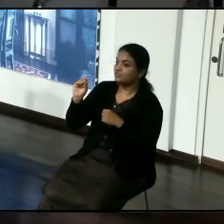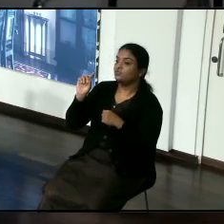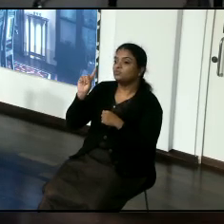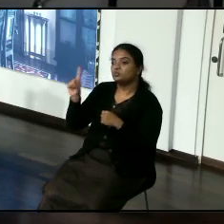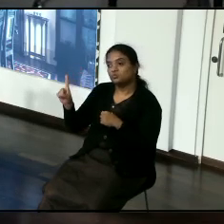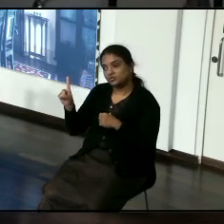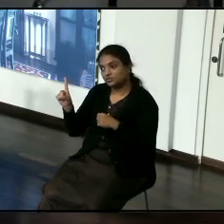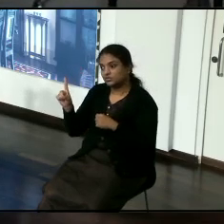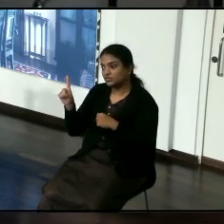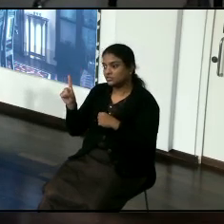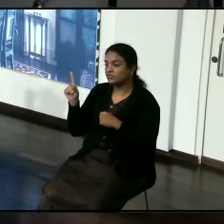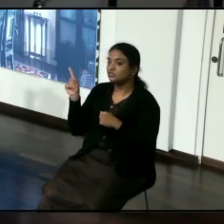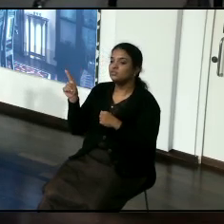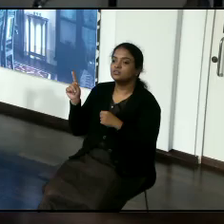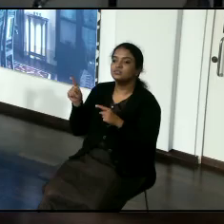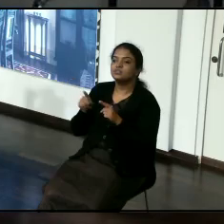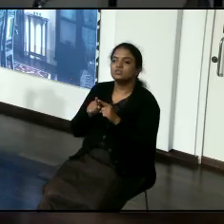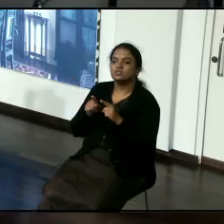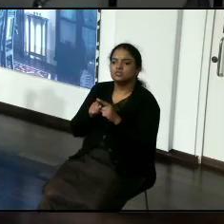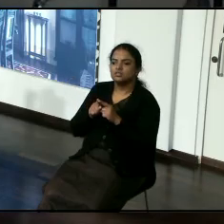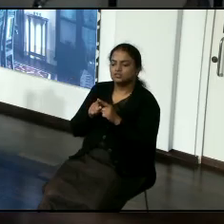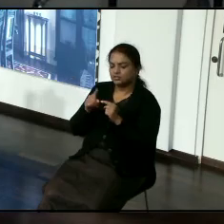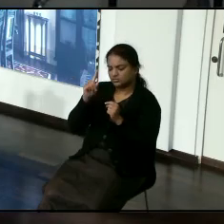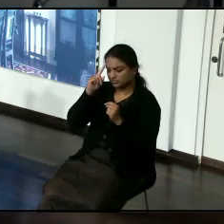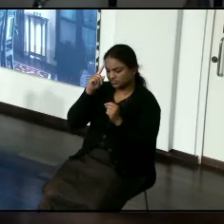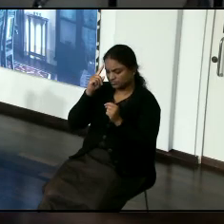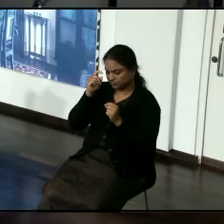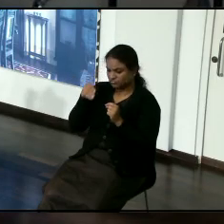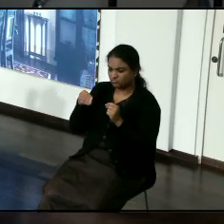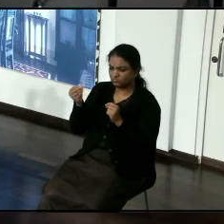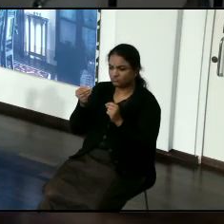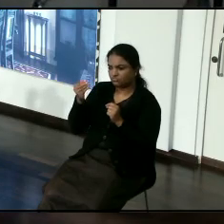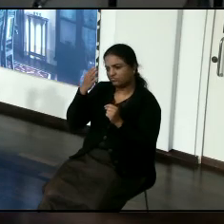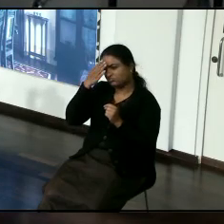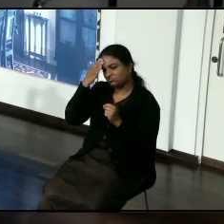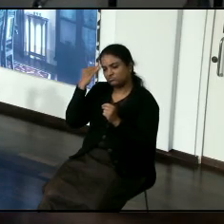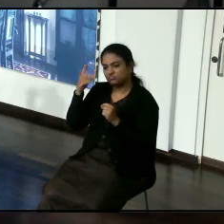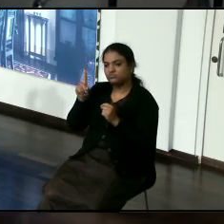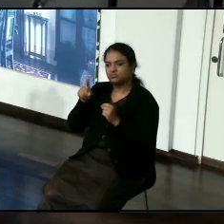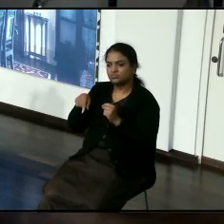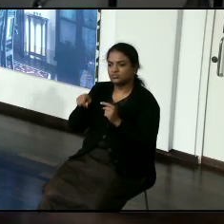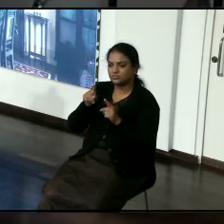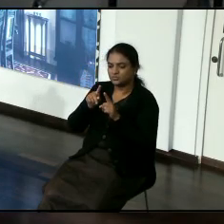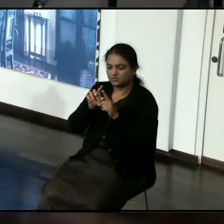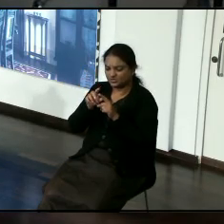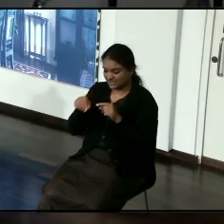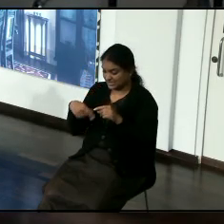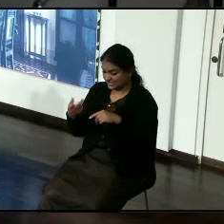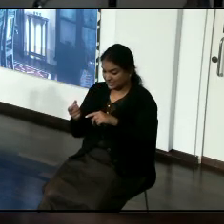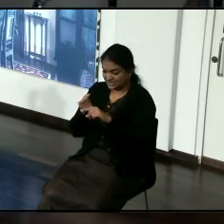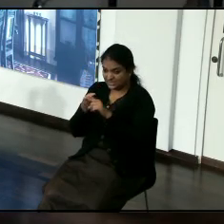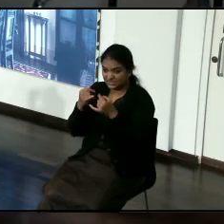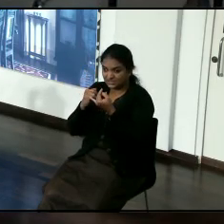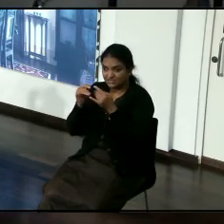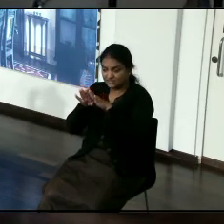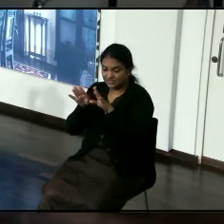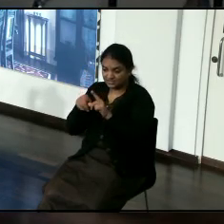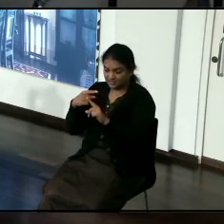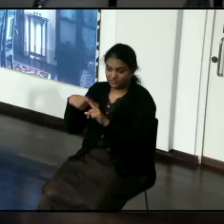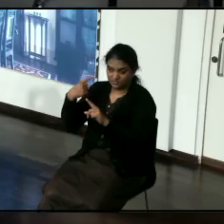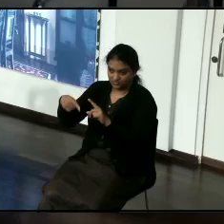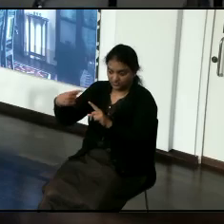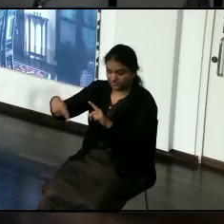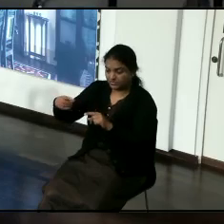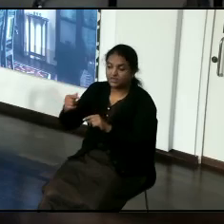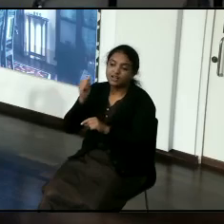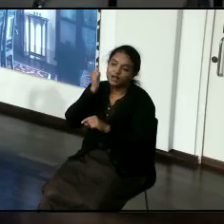And her memory's starting to fade. So every weekend, my mother lives about 3 hours from